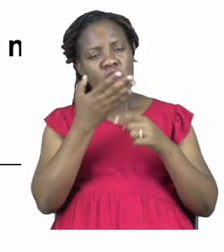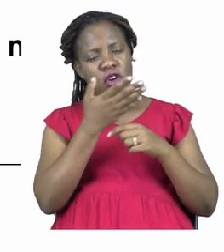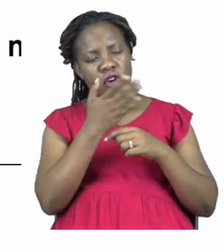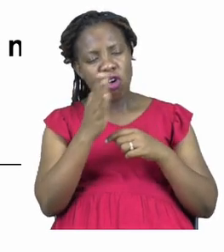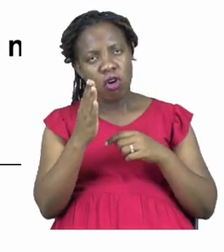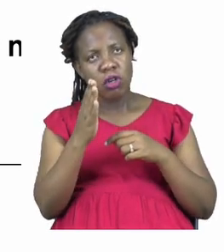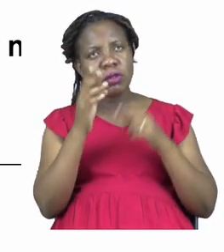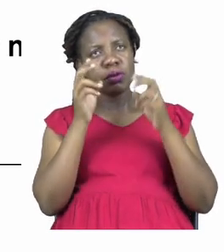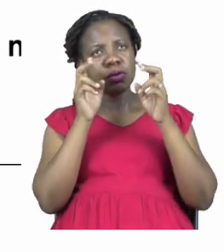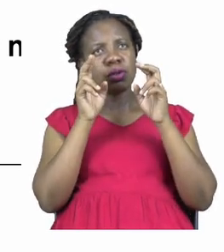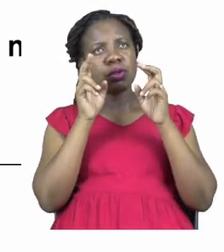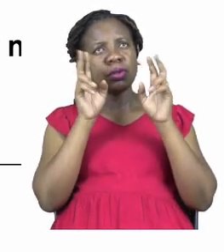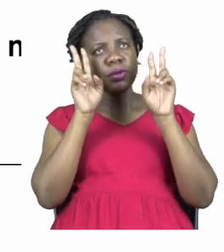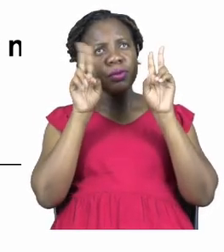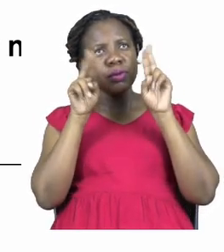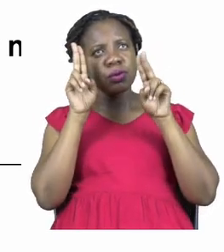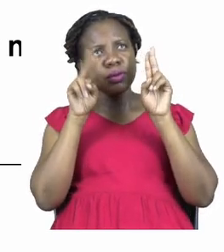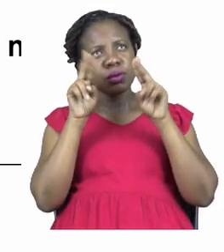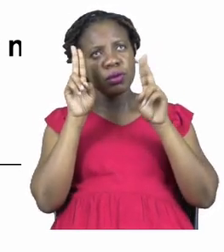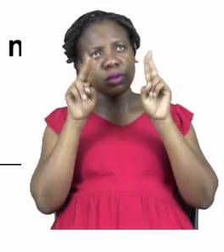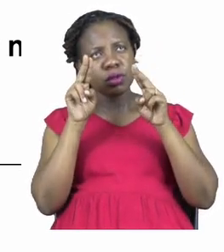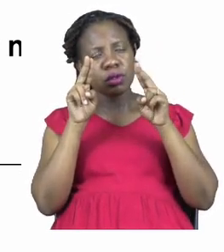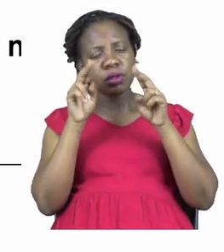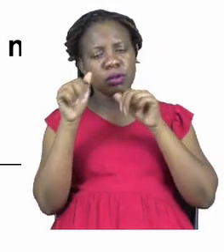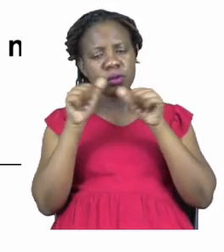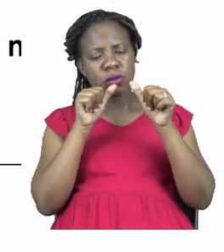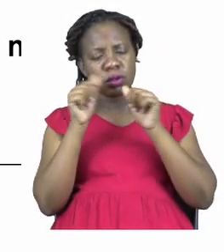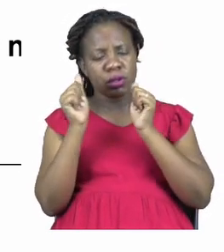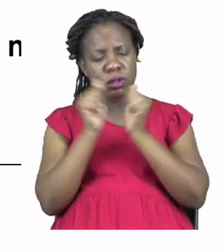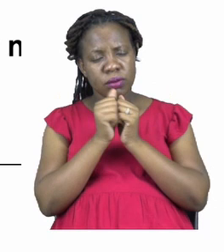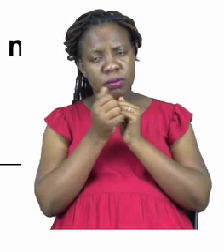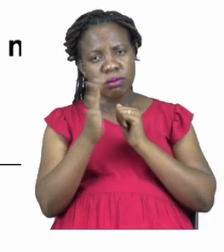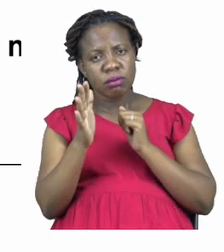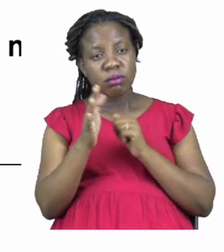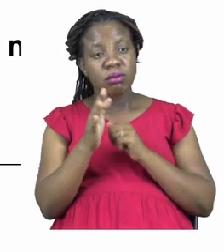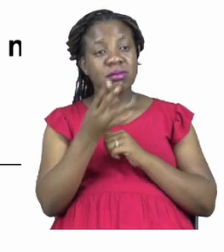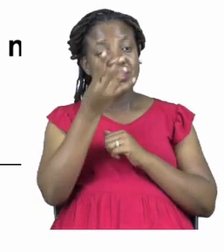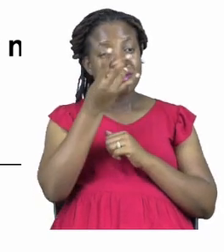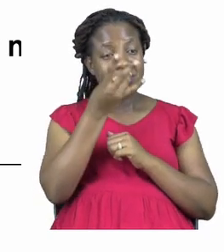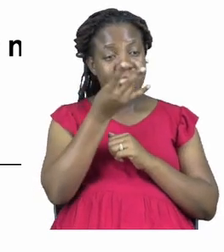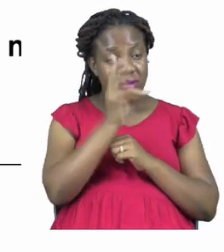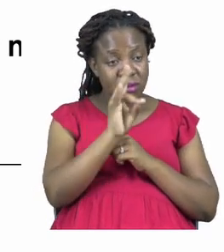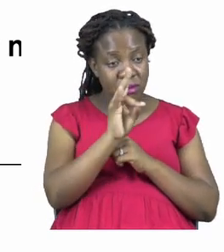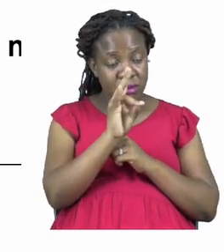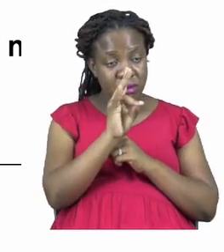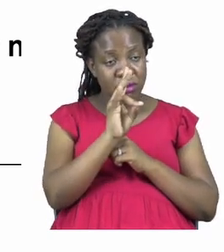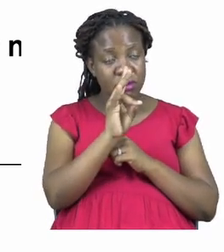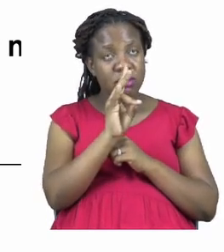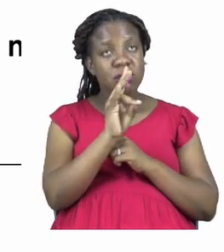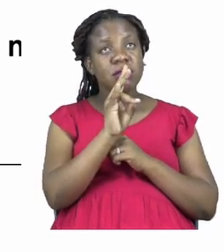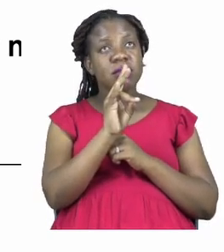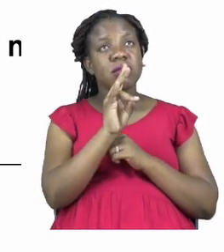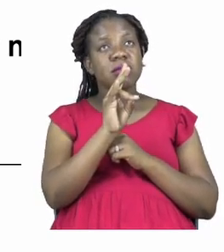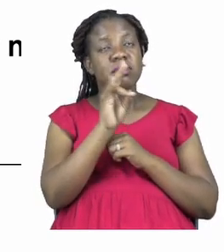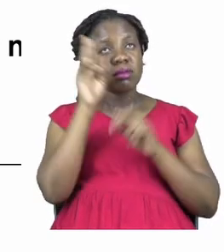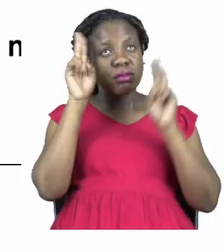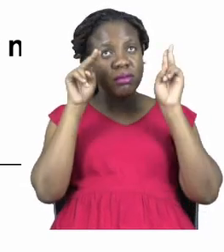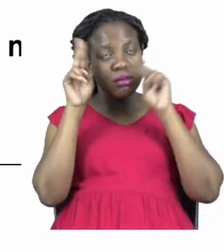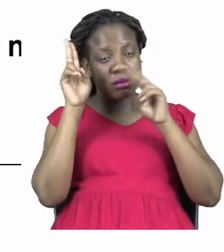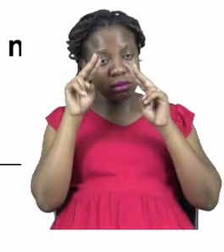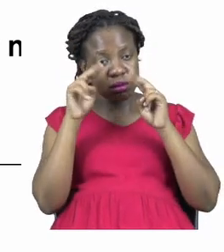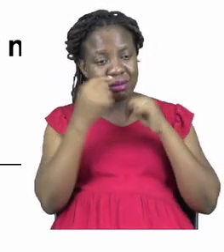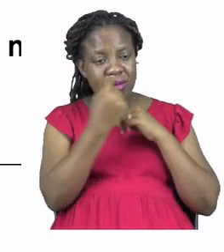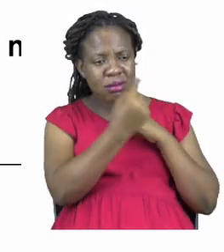There are 7 rabbits. Each rabbit eats 3 carrots a